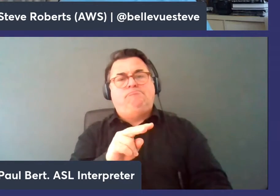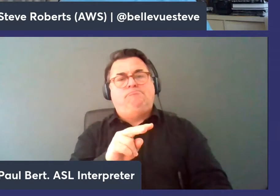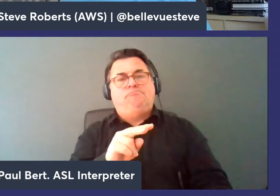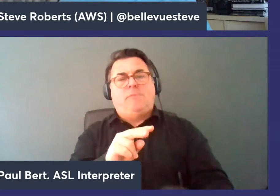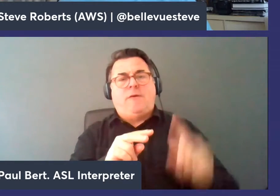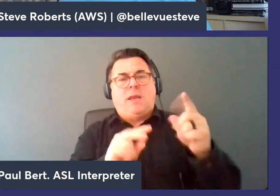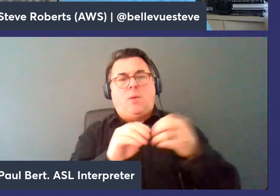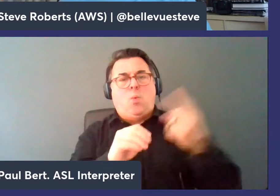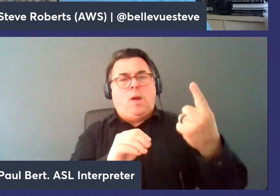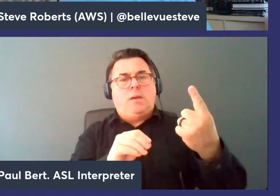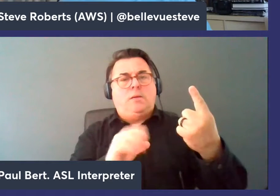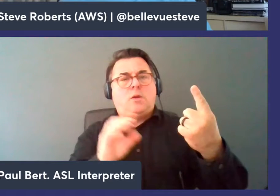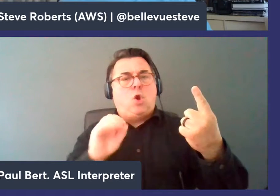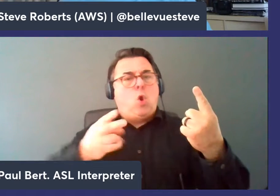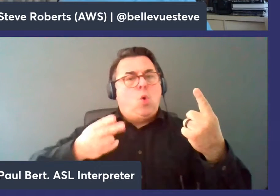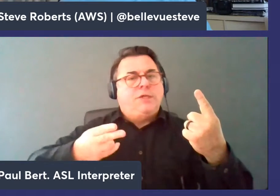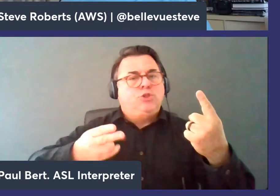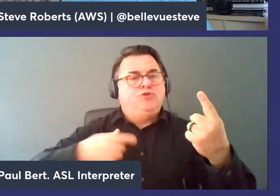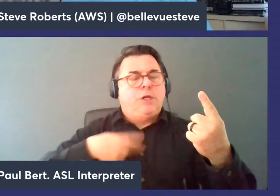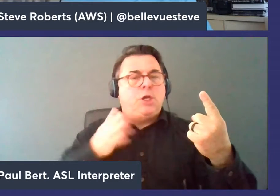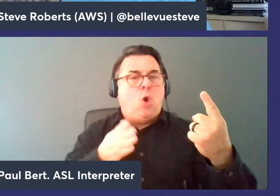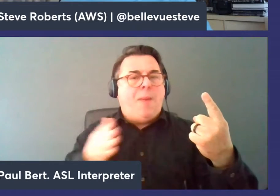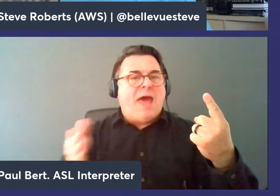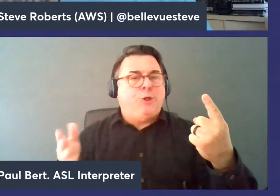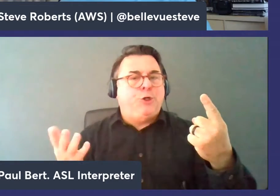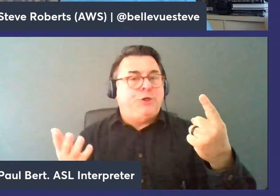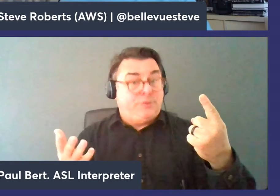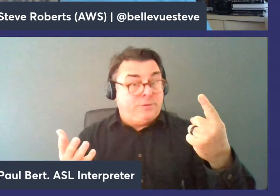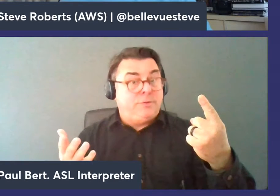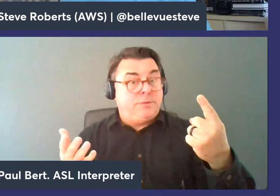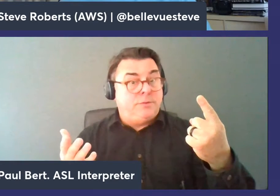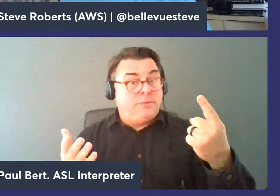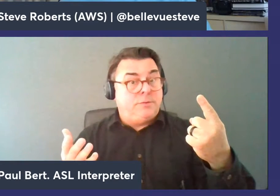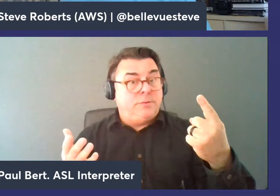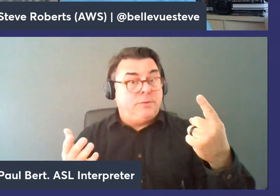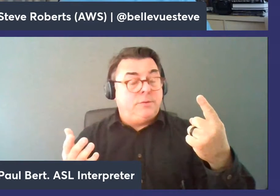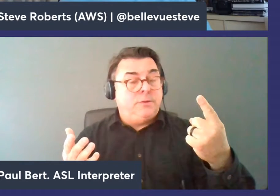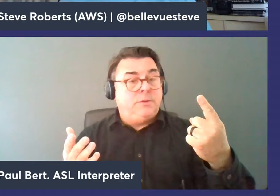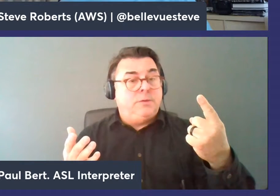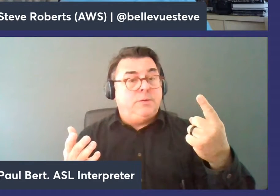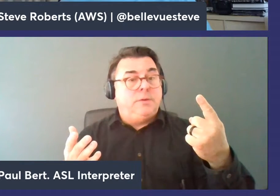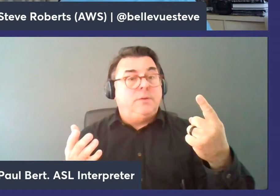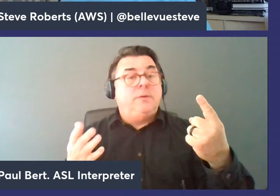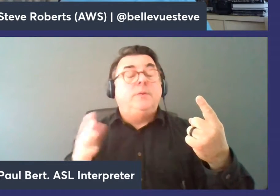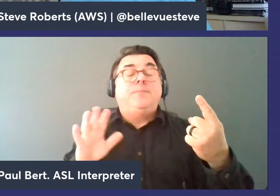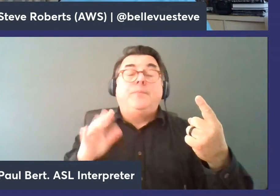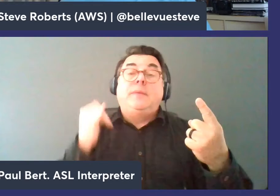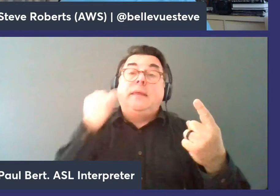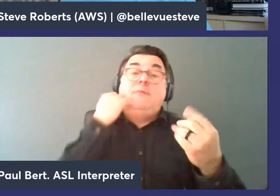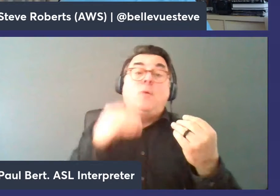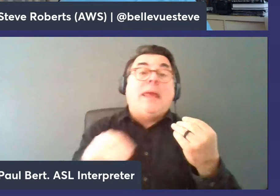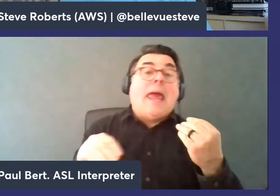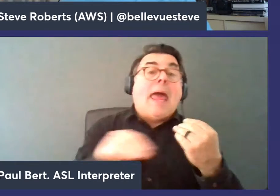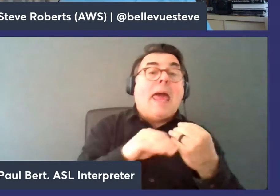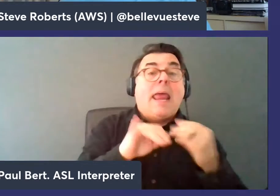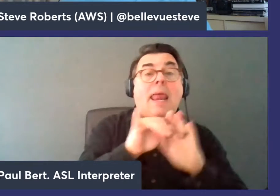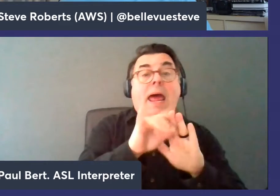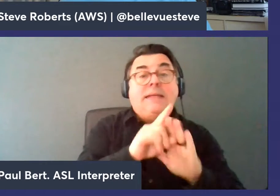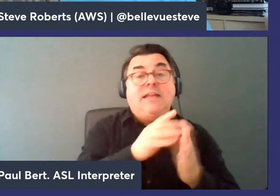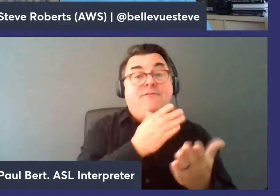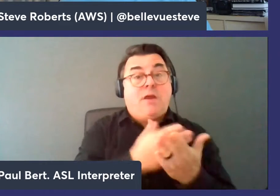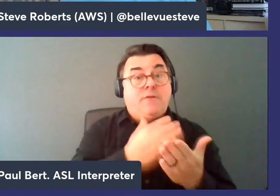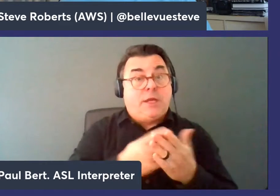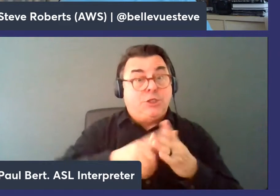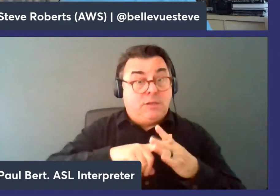that pattern of history from that person. Well, these type of things, by adding some identity verification at the front